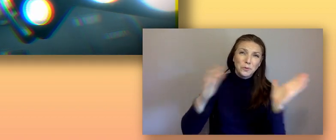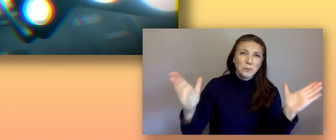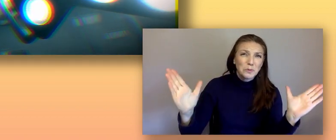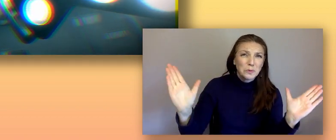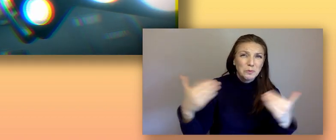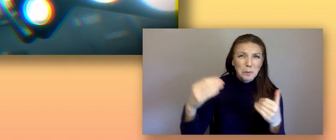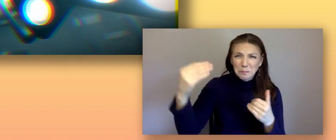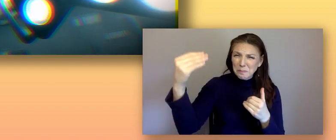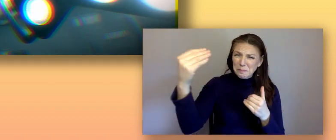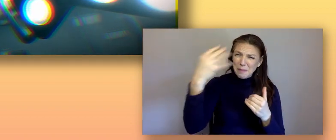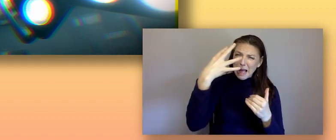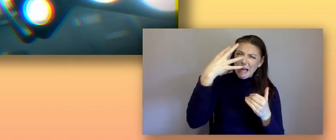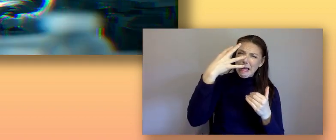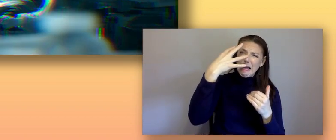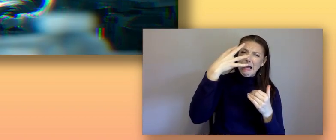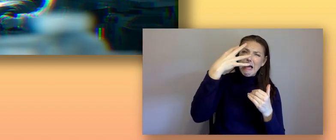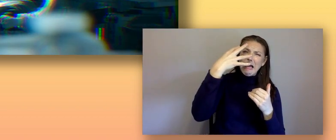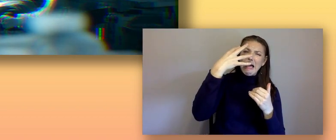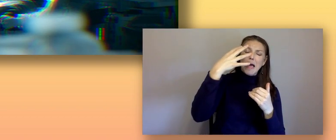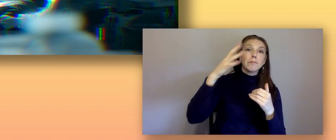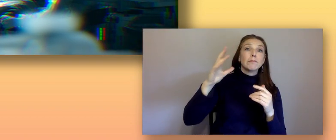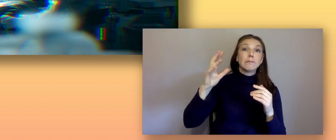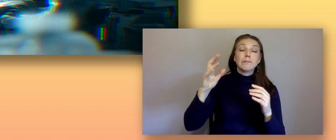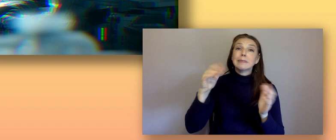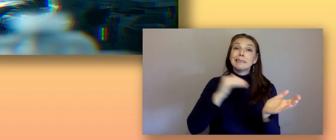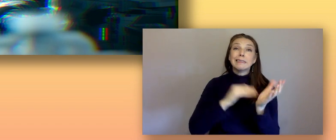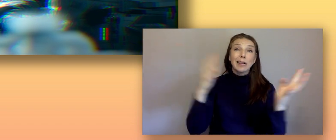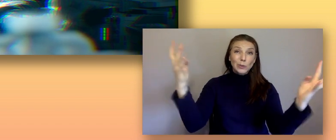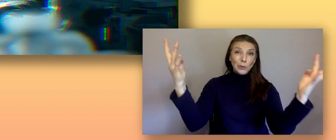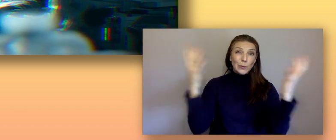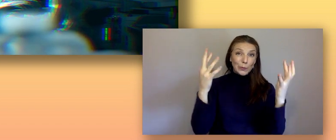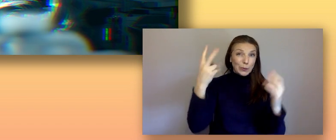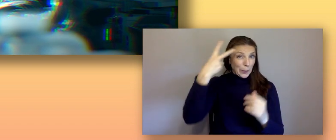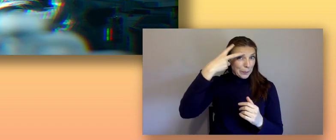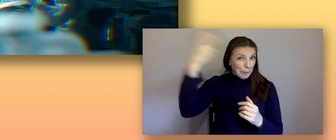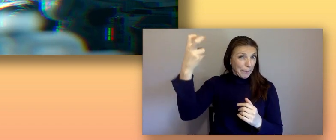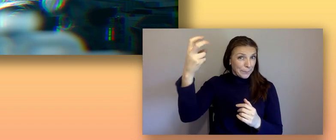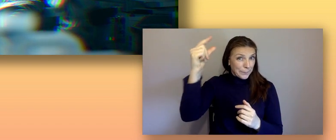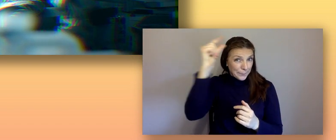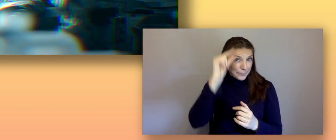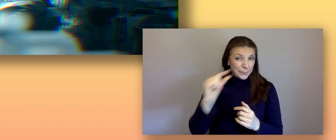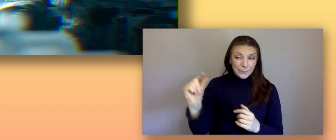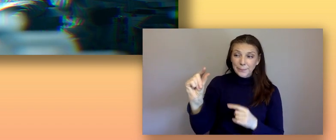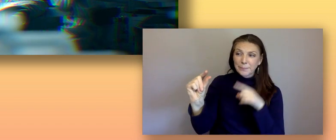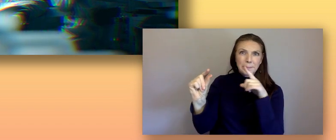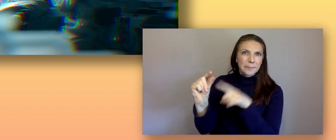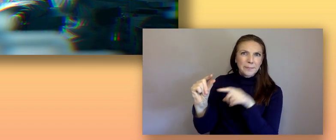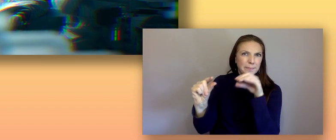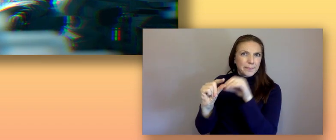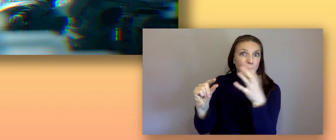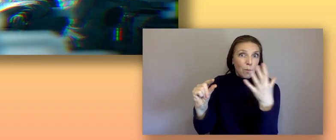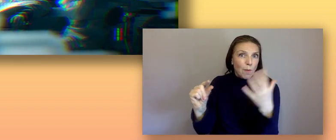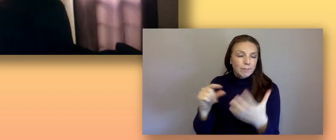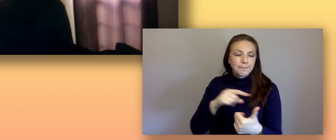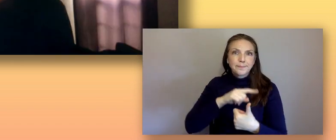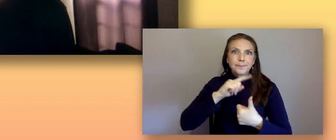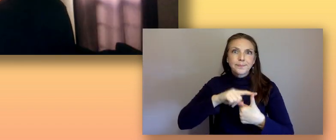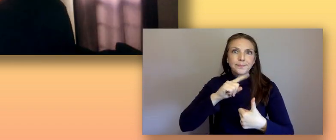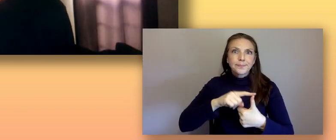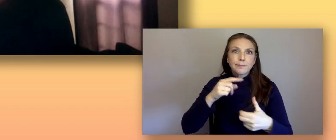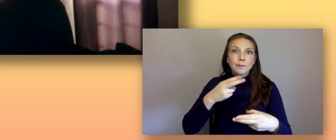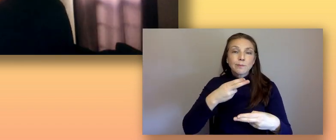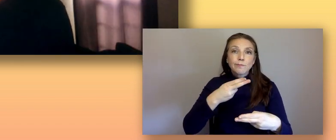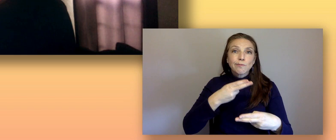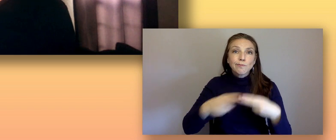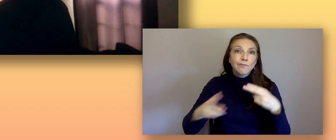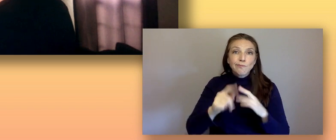cold operating room, where a team of doctors cut open my head and take out a tiny piece of my brain, along with my short-term